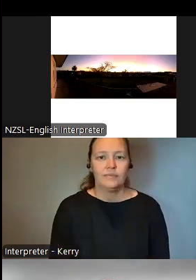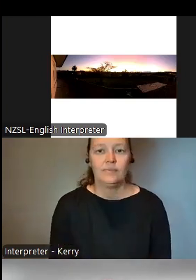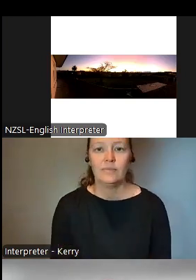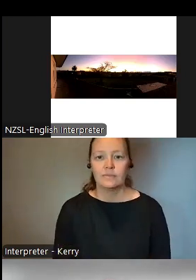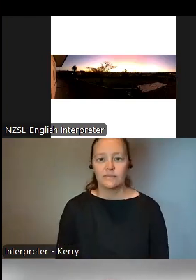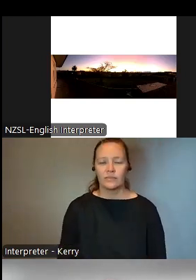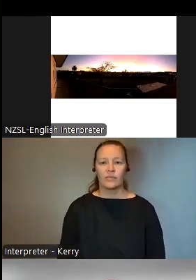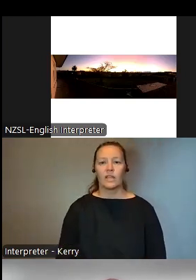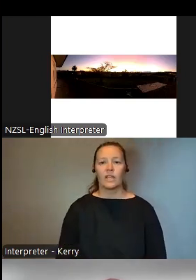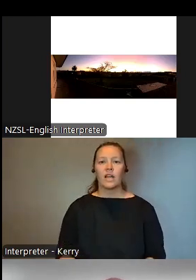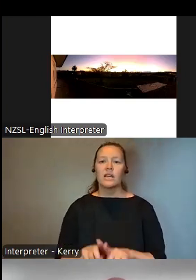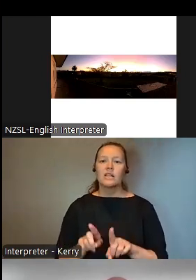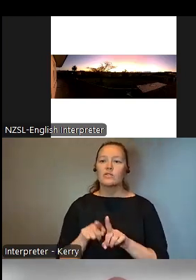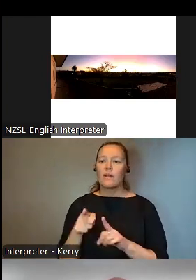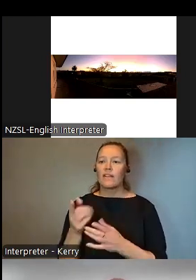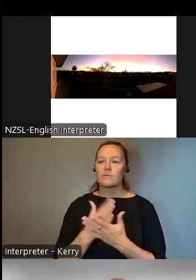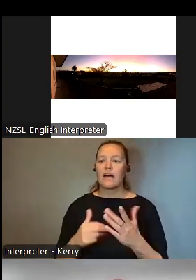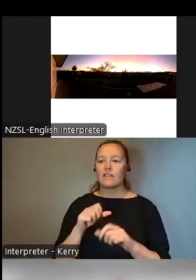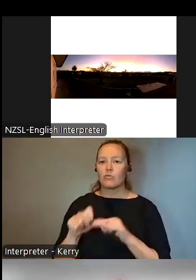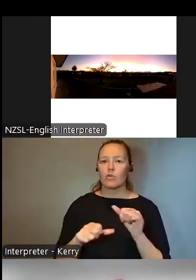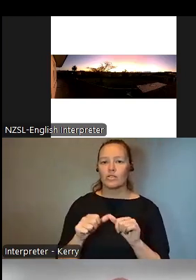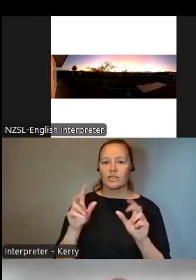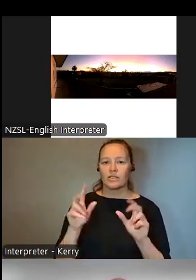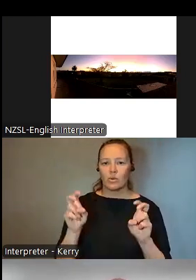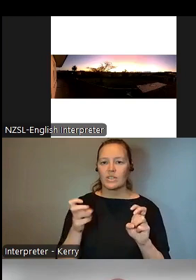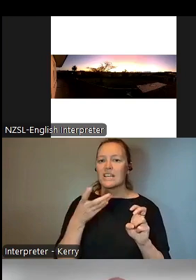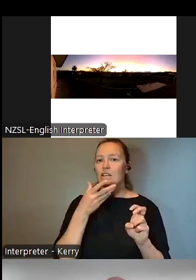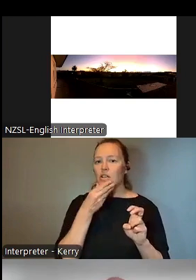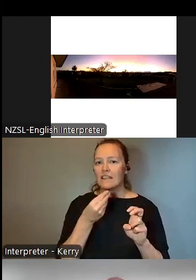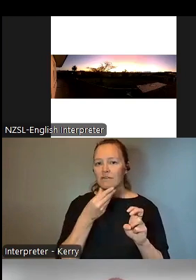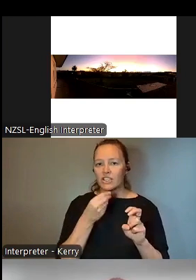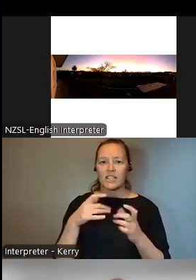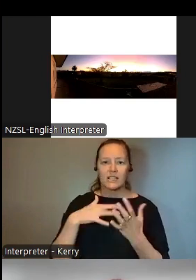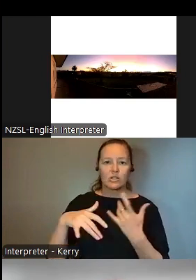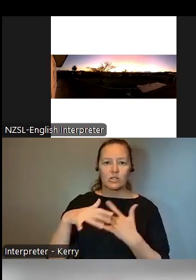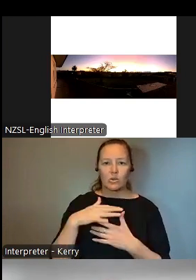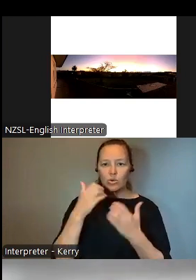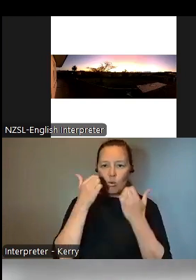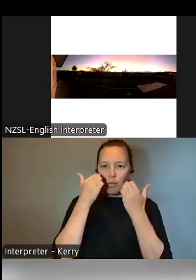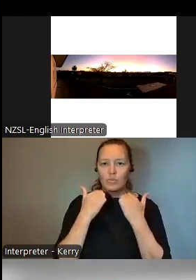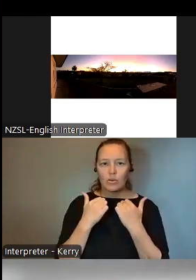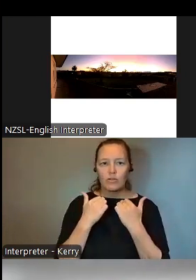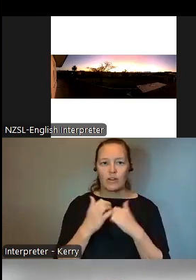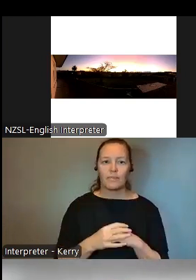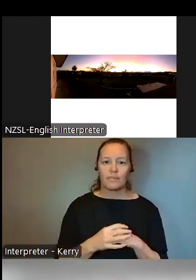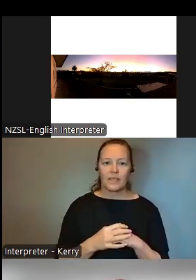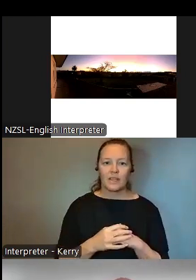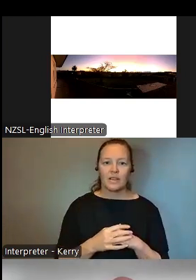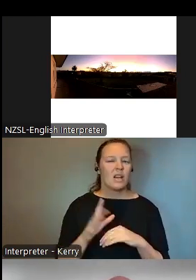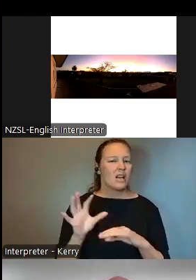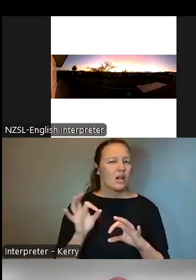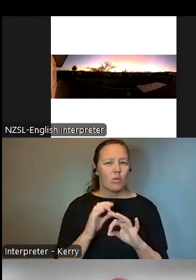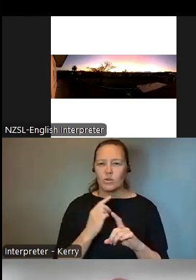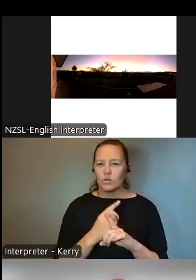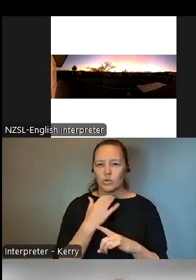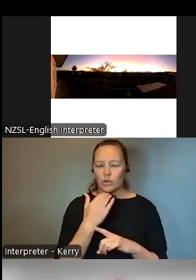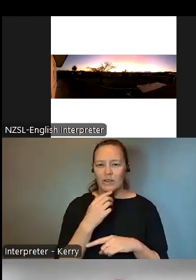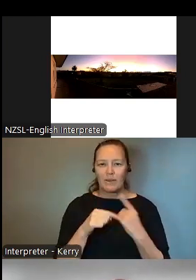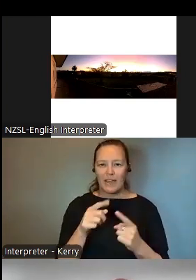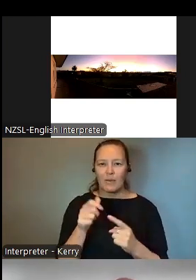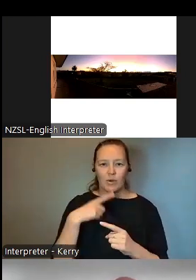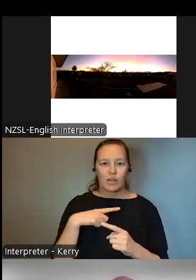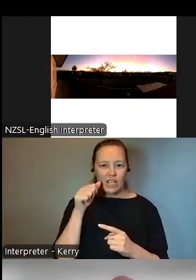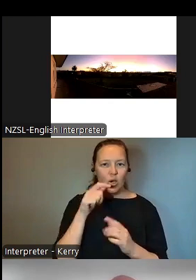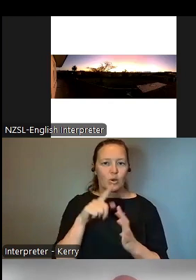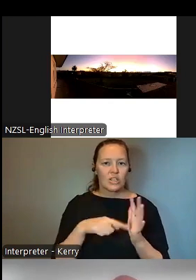of the process of what's referred to as leveraging social proof. But I'm not going to say too much about that because I know that Jason's